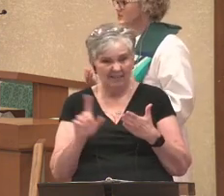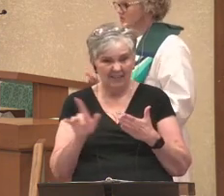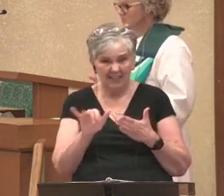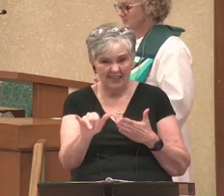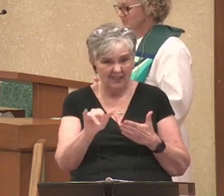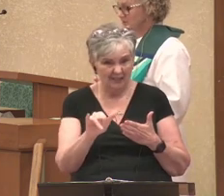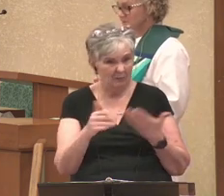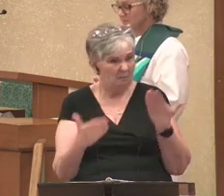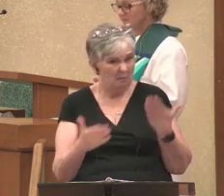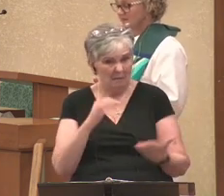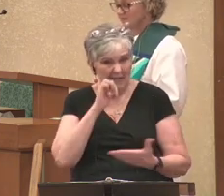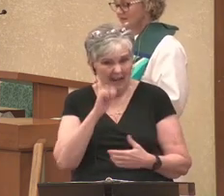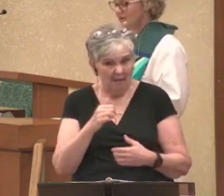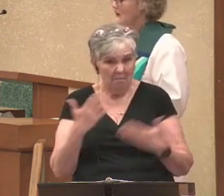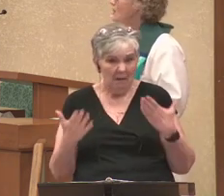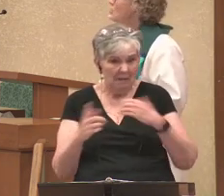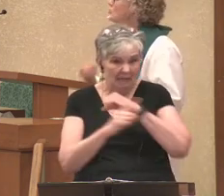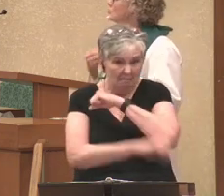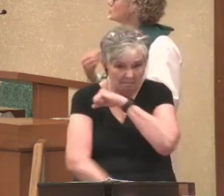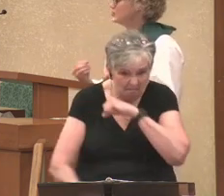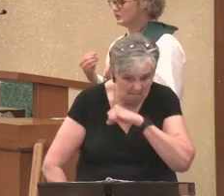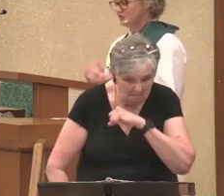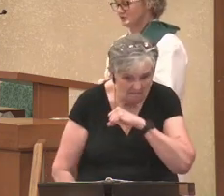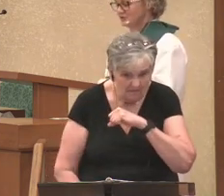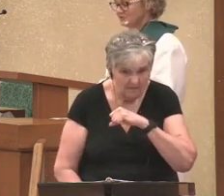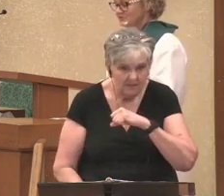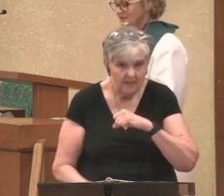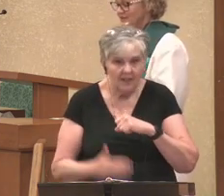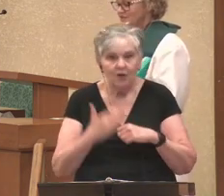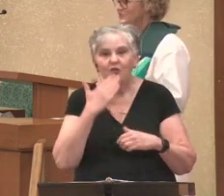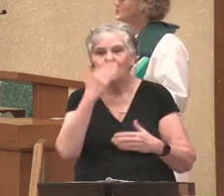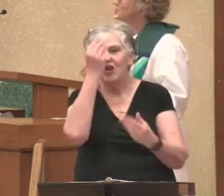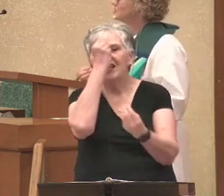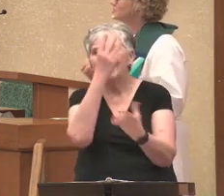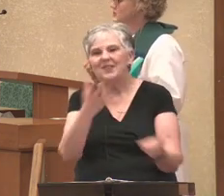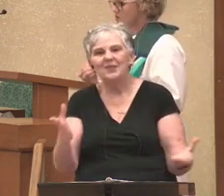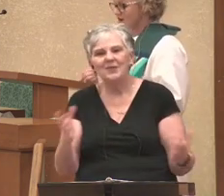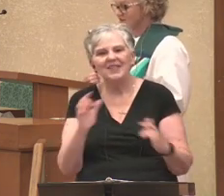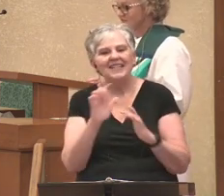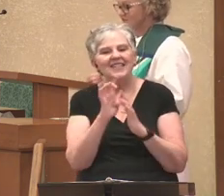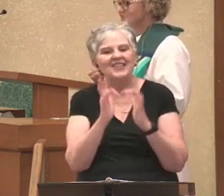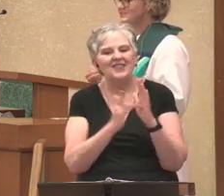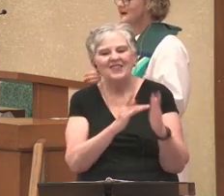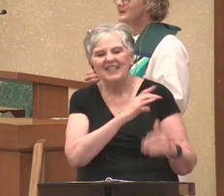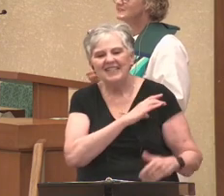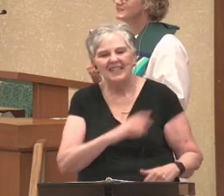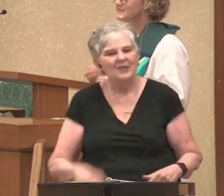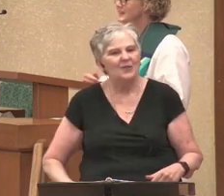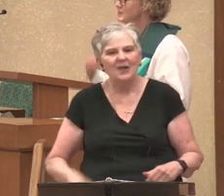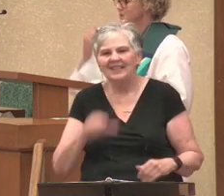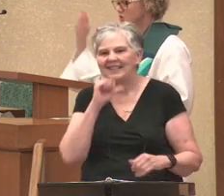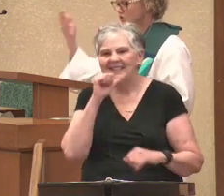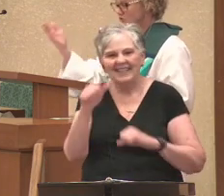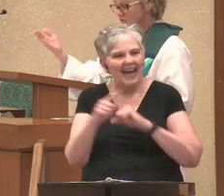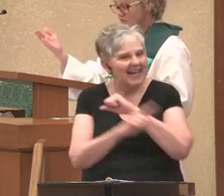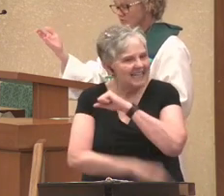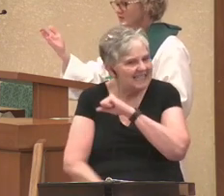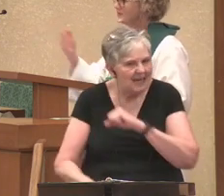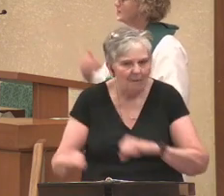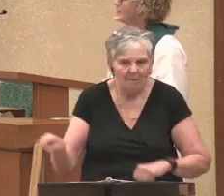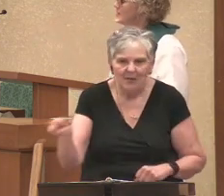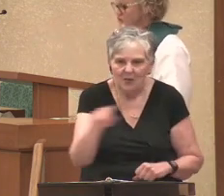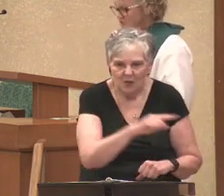to punishment. Well, the good news is that Jesus Christ does not condemn